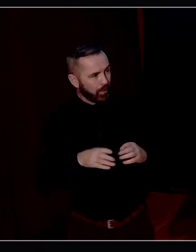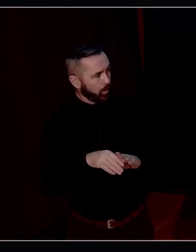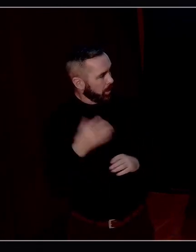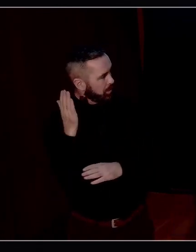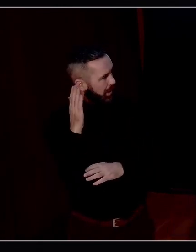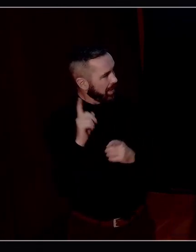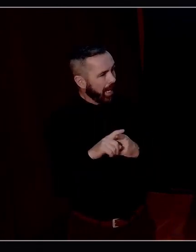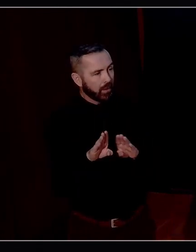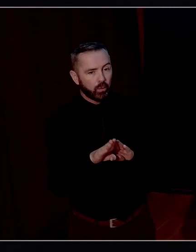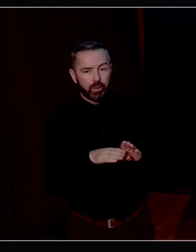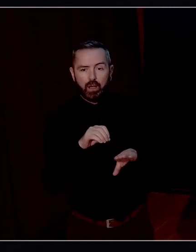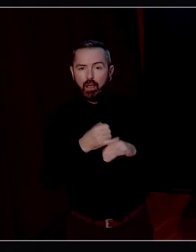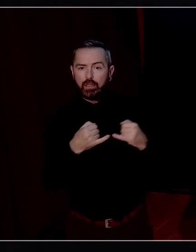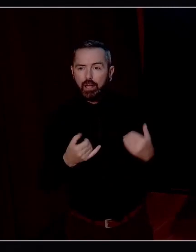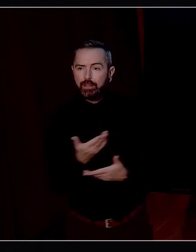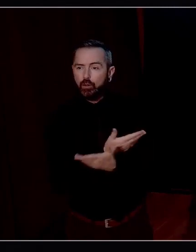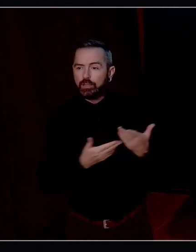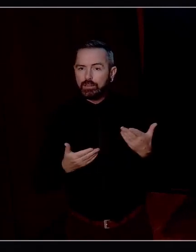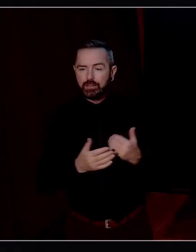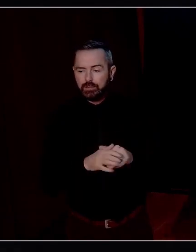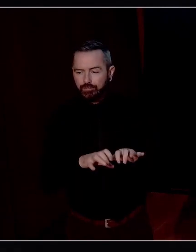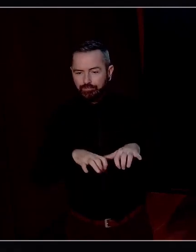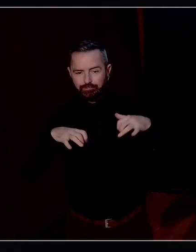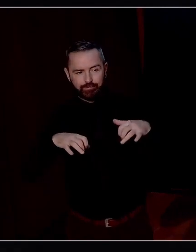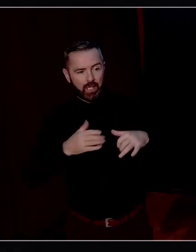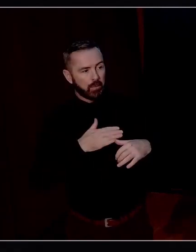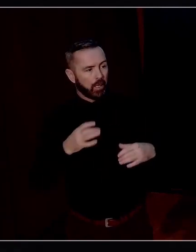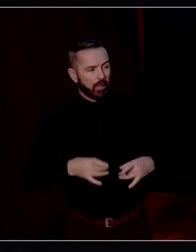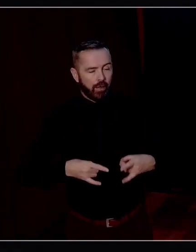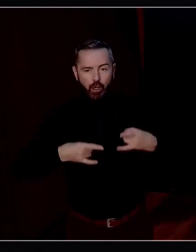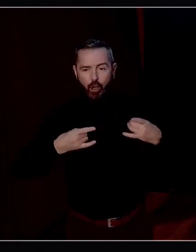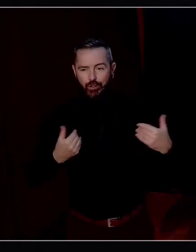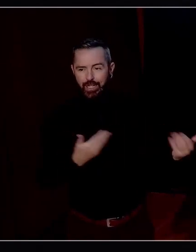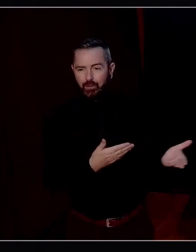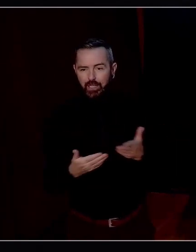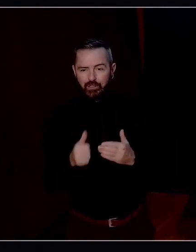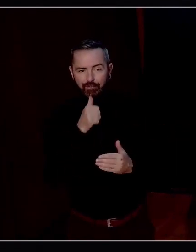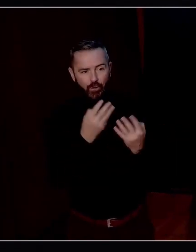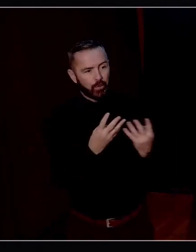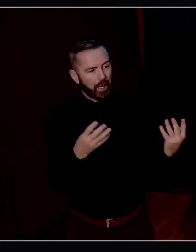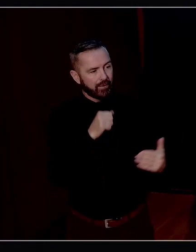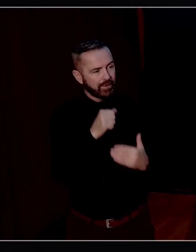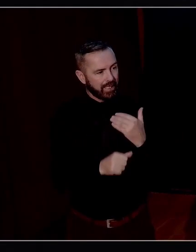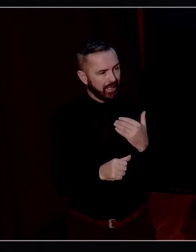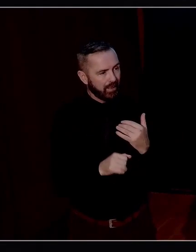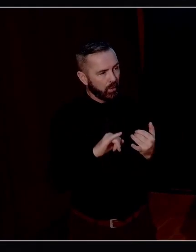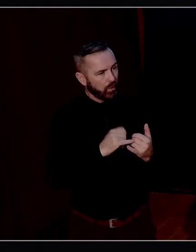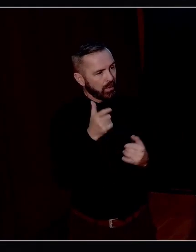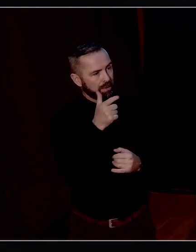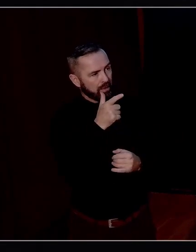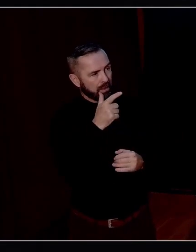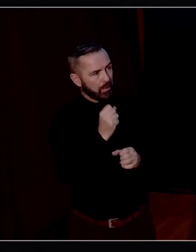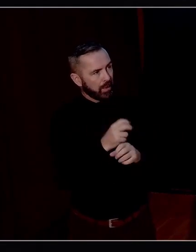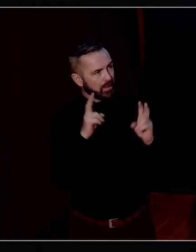our speakers and with our online audience. It's my great pleasure to introduce our first panel of today, who are going to speak